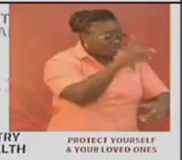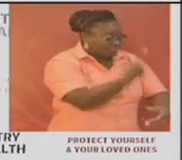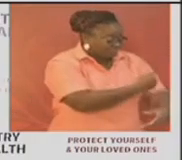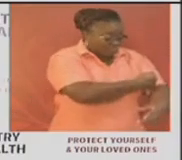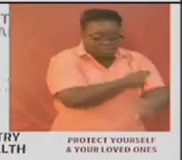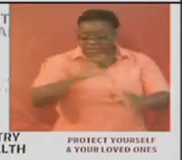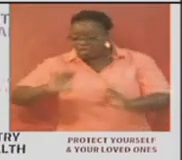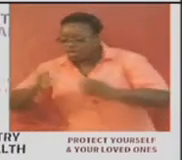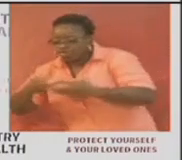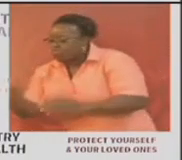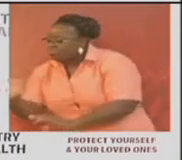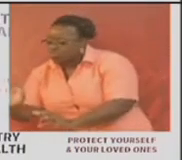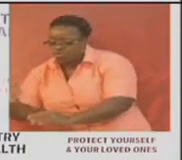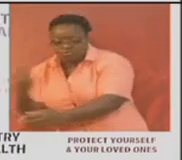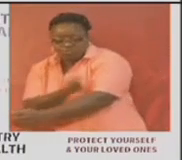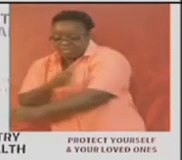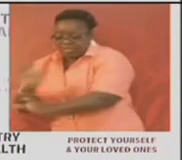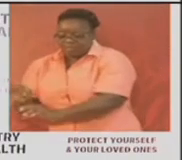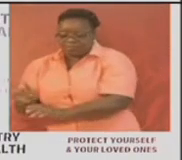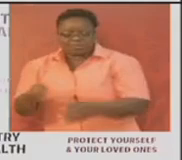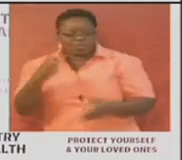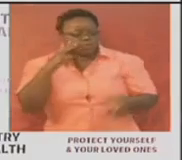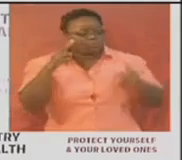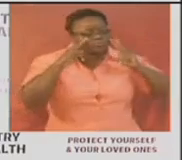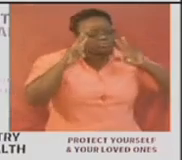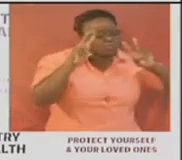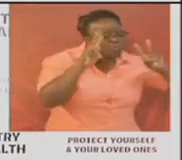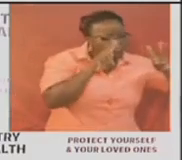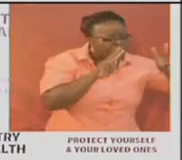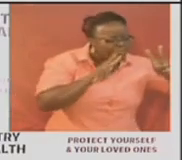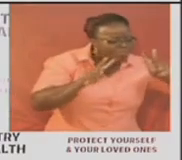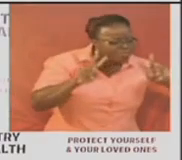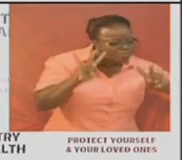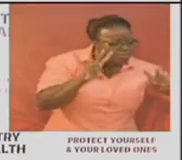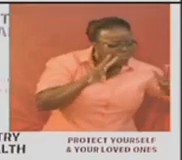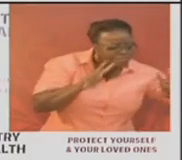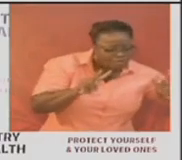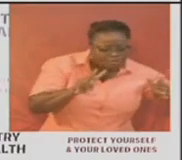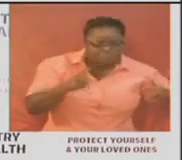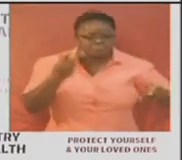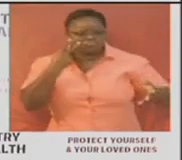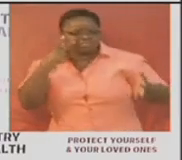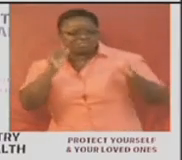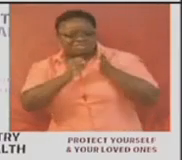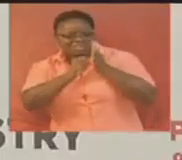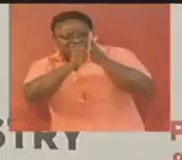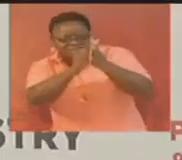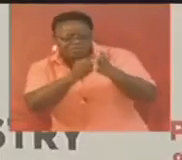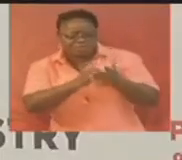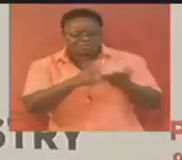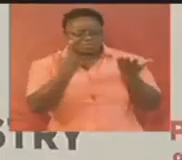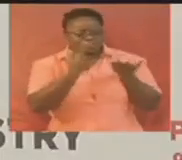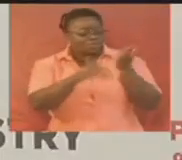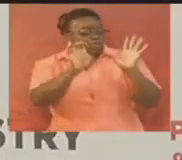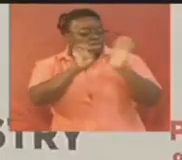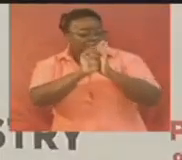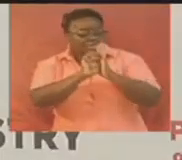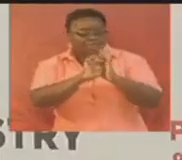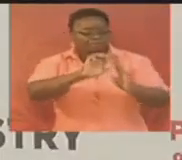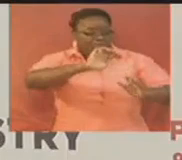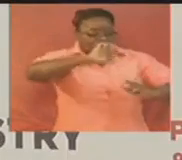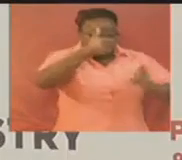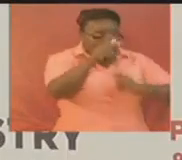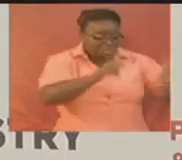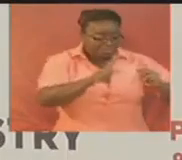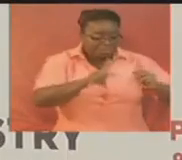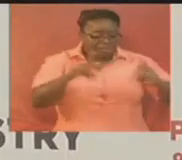And what they do is that they monitor them for the development of symptoms. All right? So let's take your example of 10. So 10